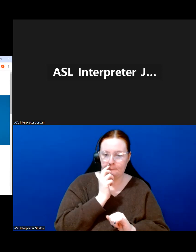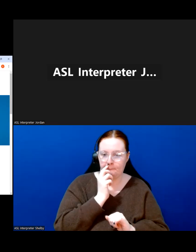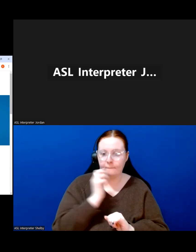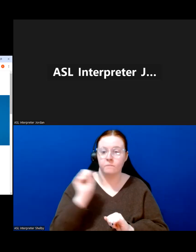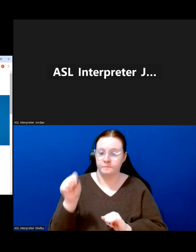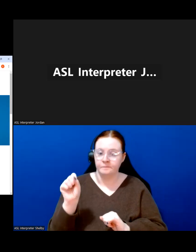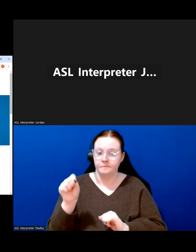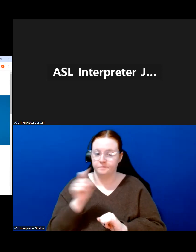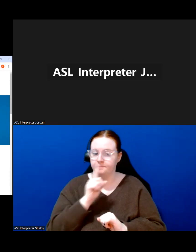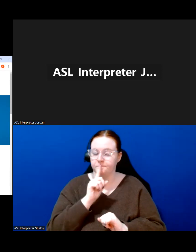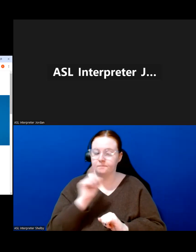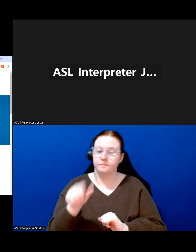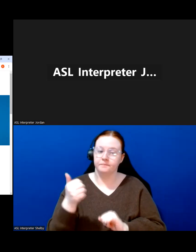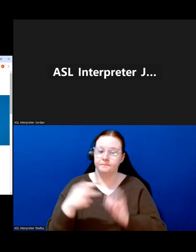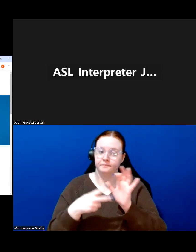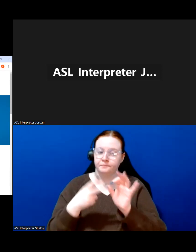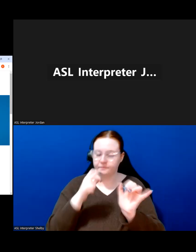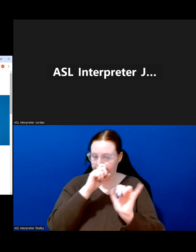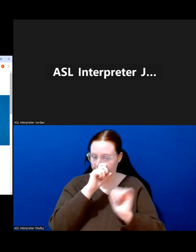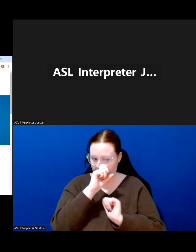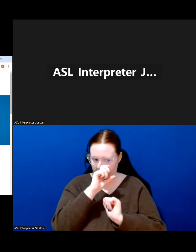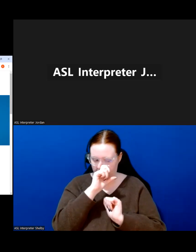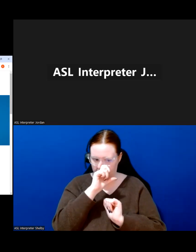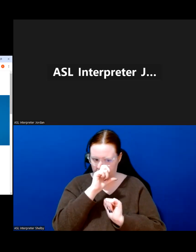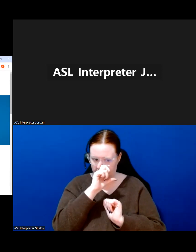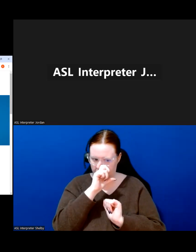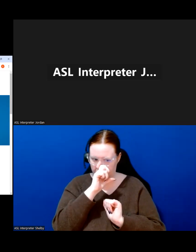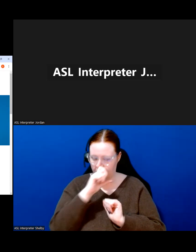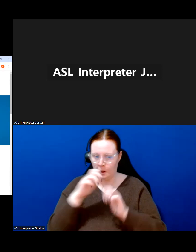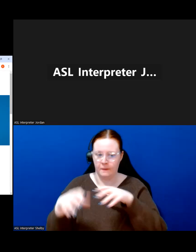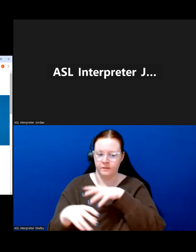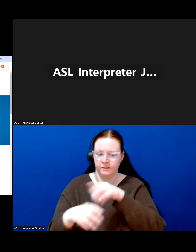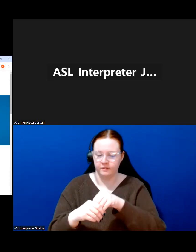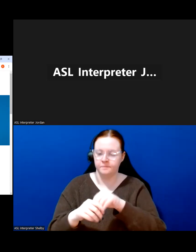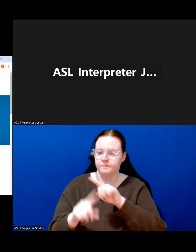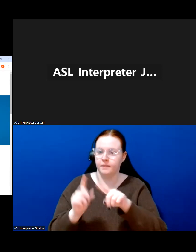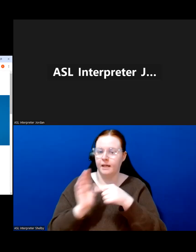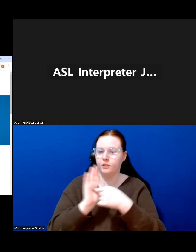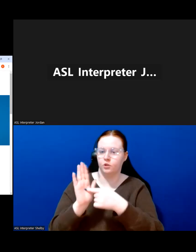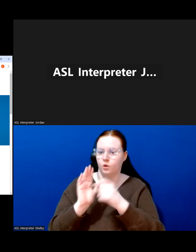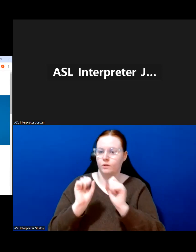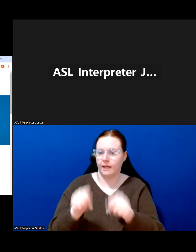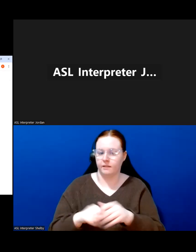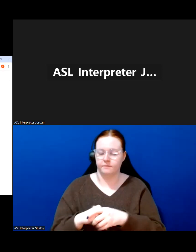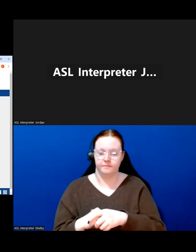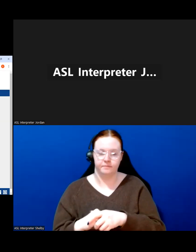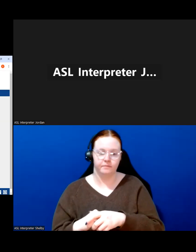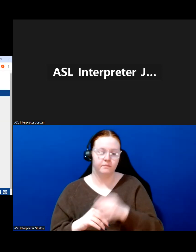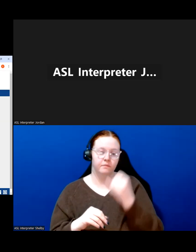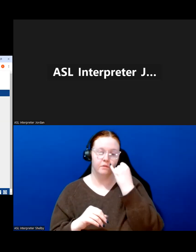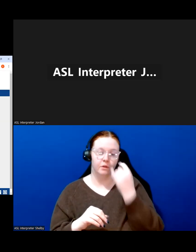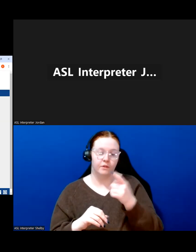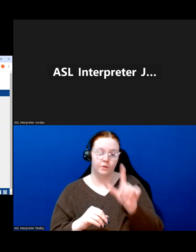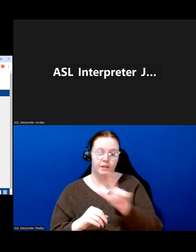can use on our digital library. I can tell you that too. I didn't include it in the slides, but I can do a demonstration as well. So if I went to my library